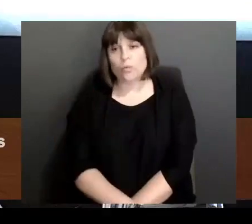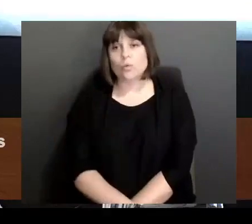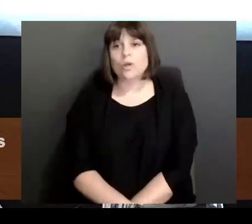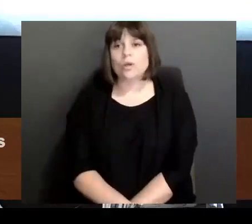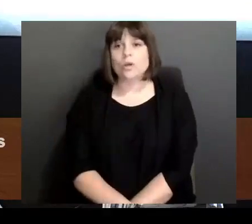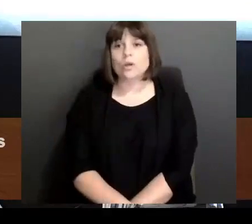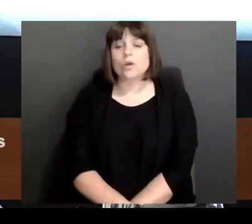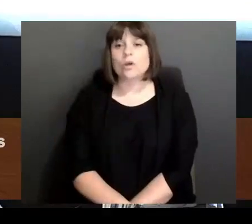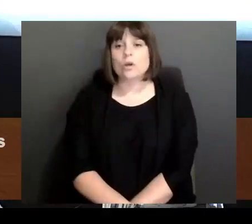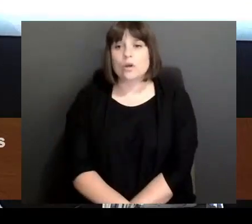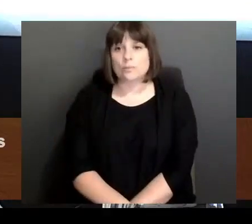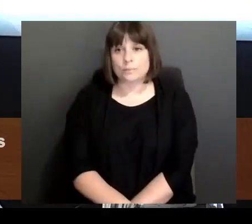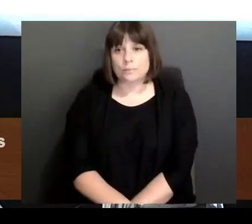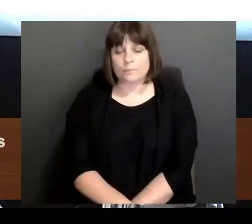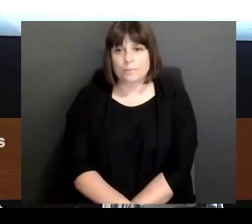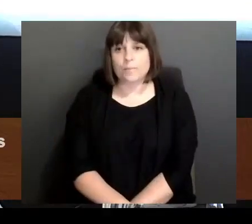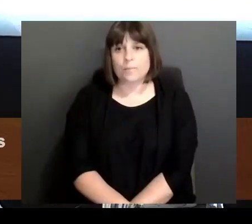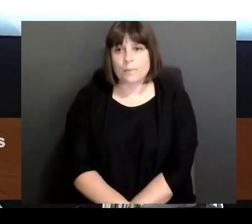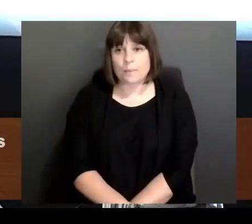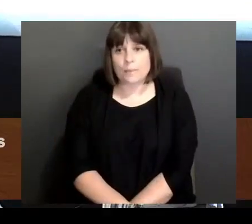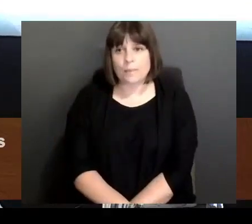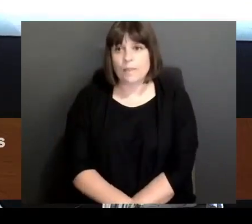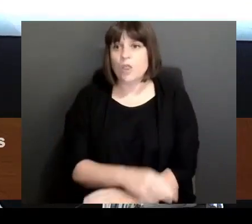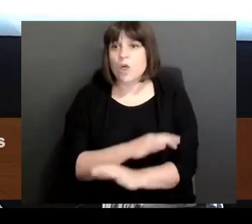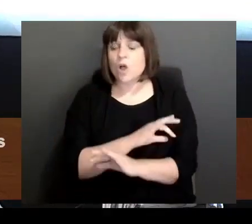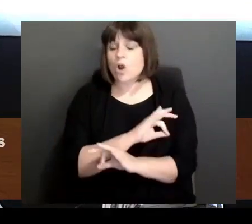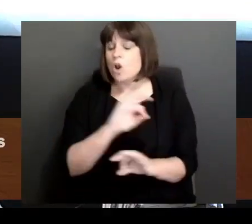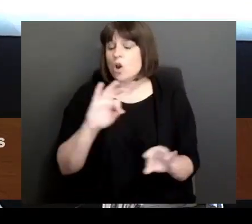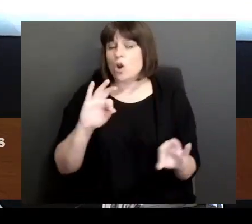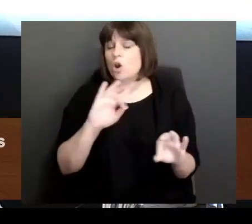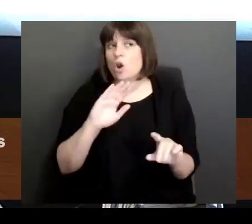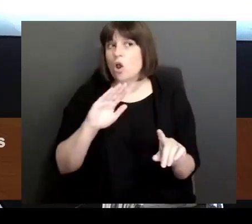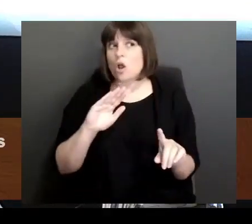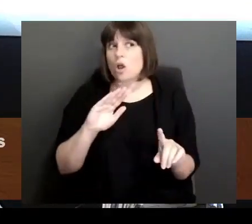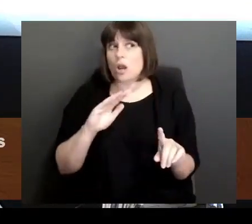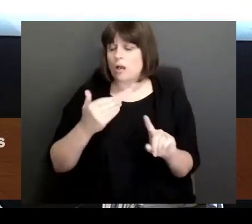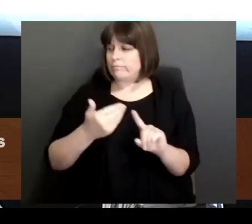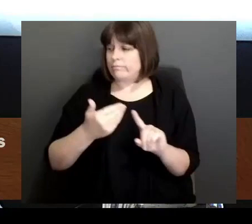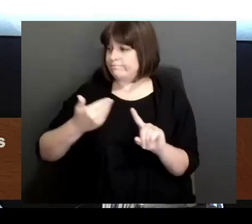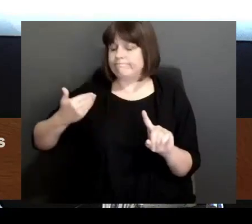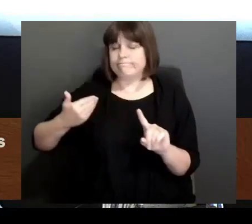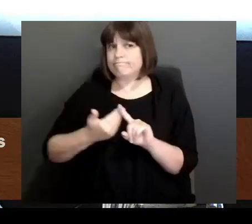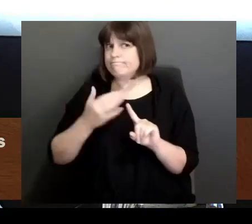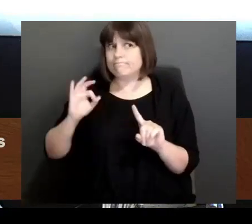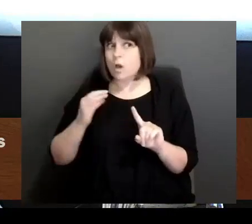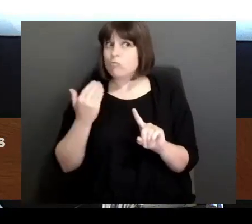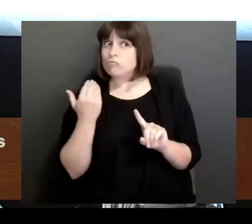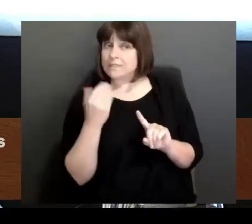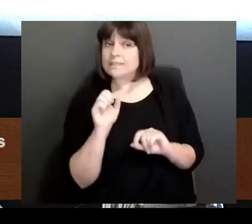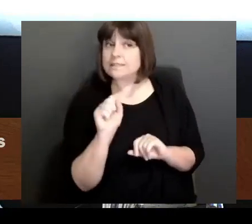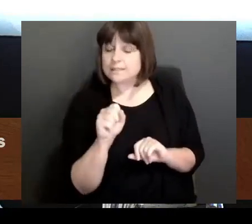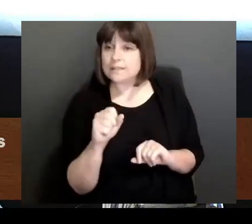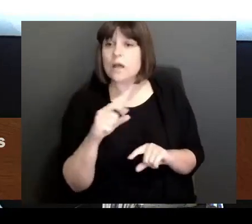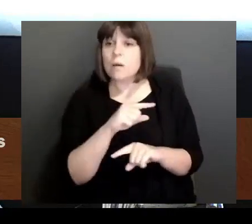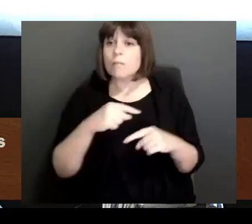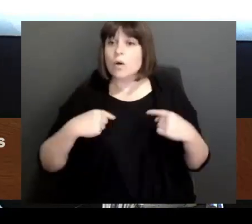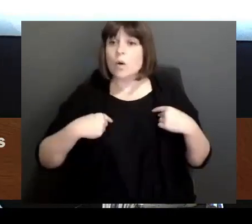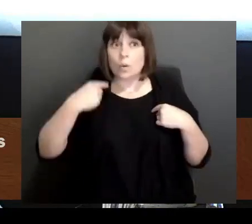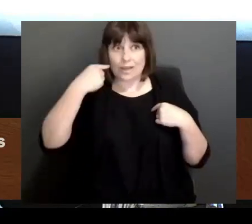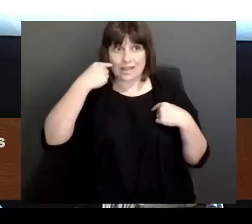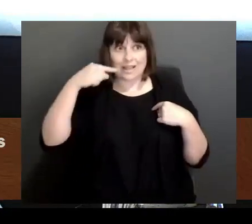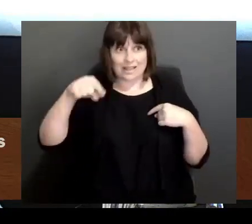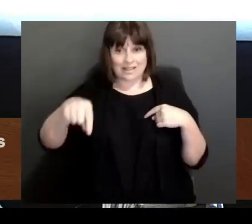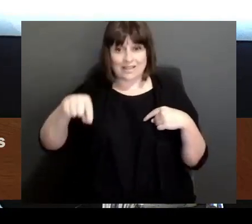Certainly not up until very recently. We do expect that the declared mine owners of